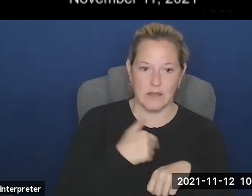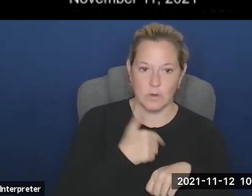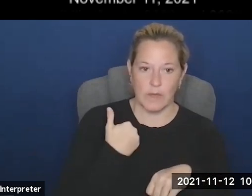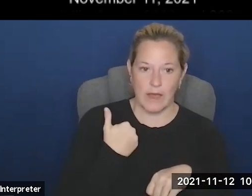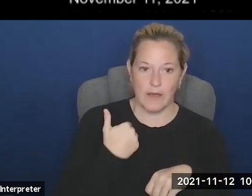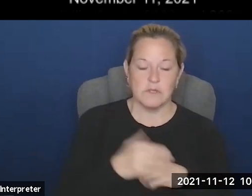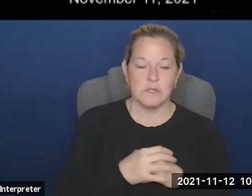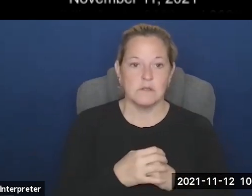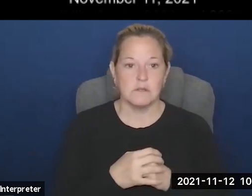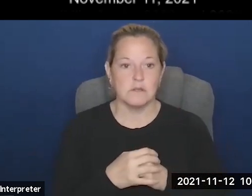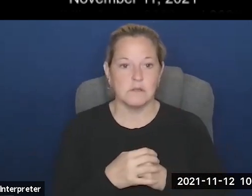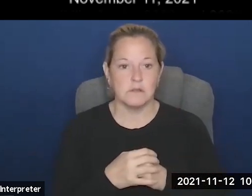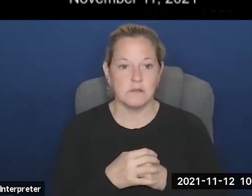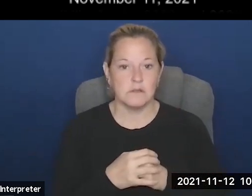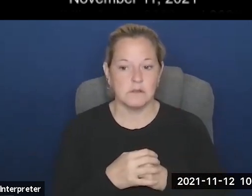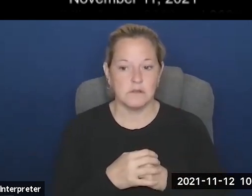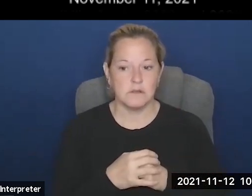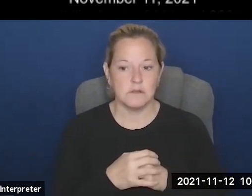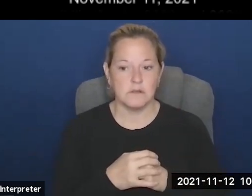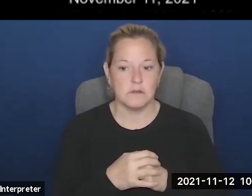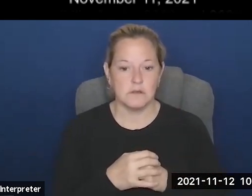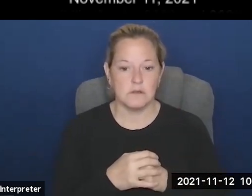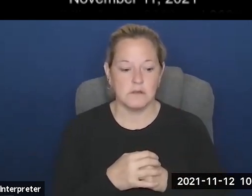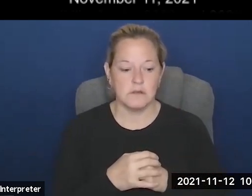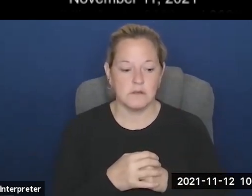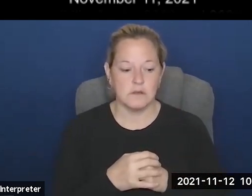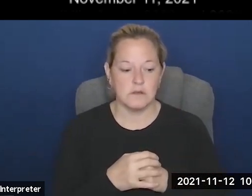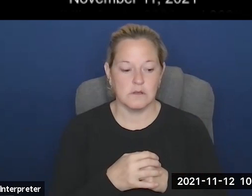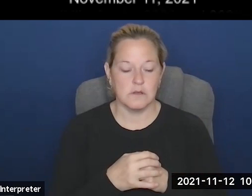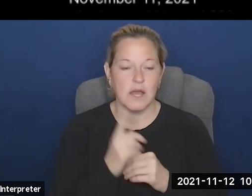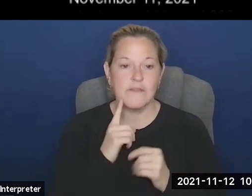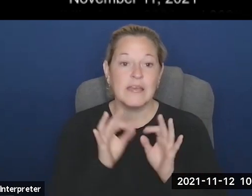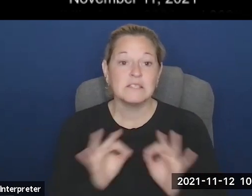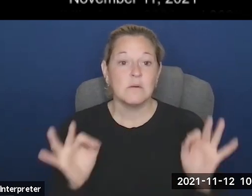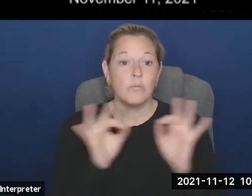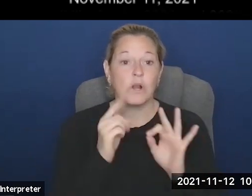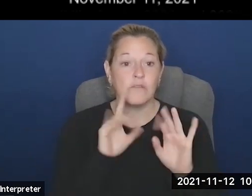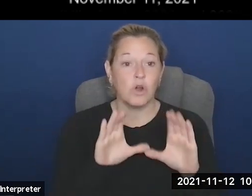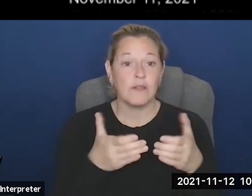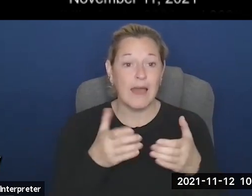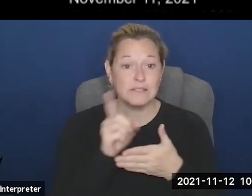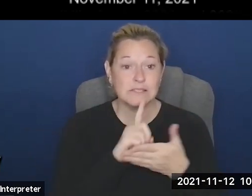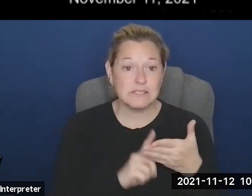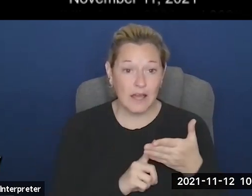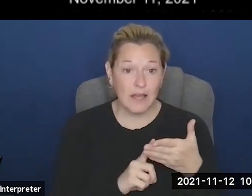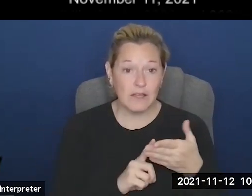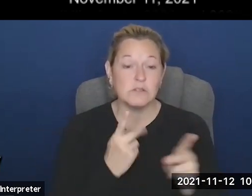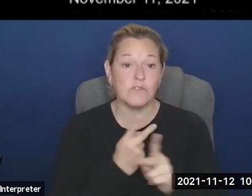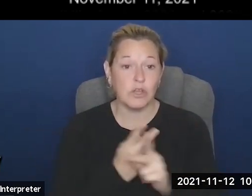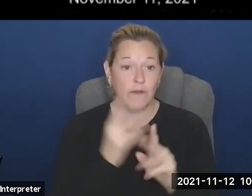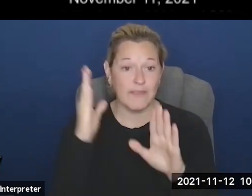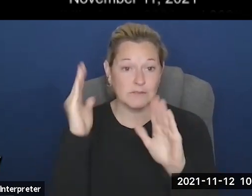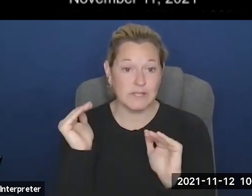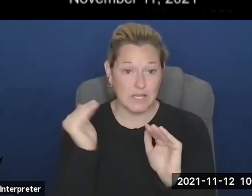here. I think it's really important in course design to figure out the expectations ahead of